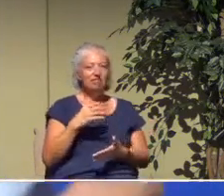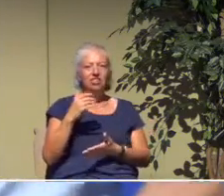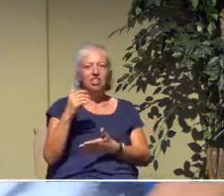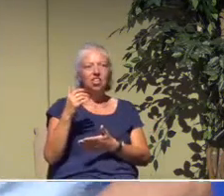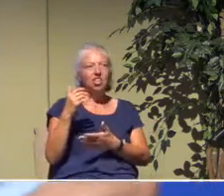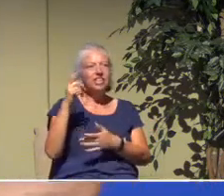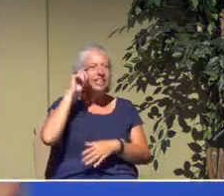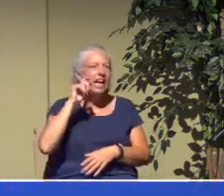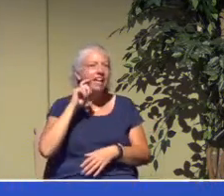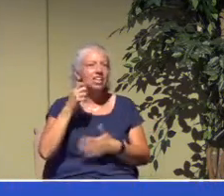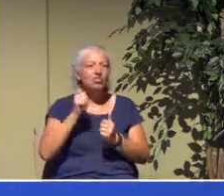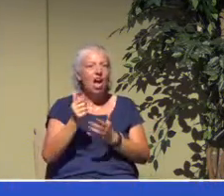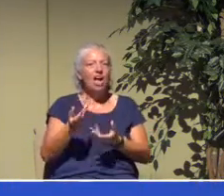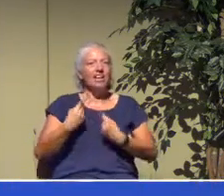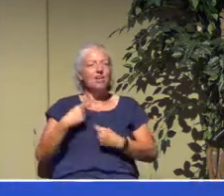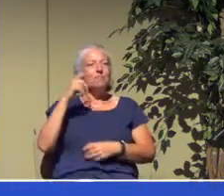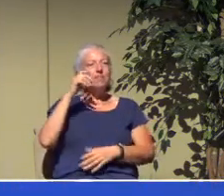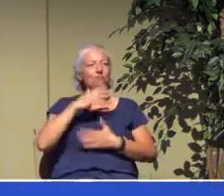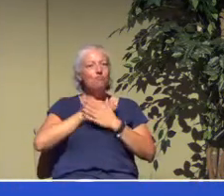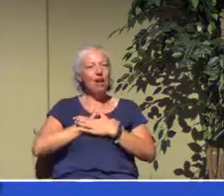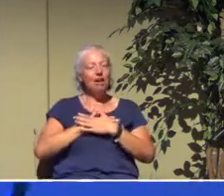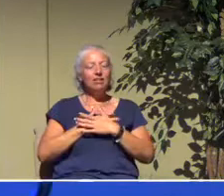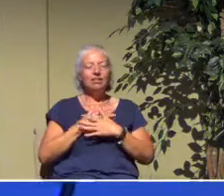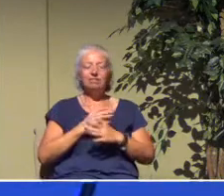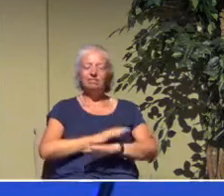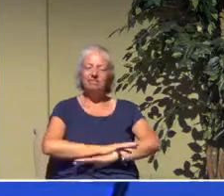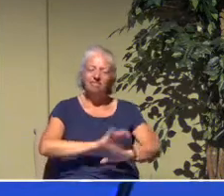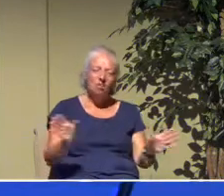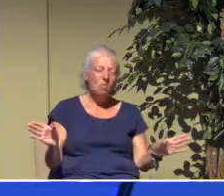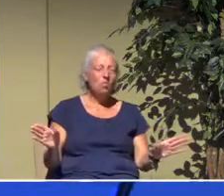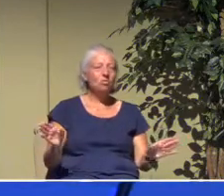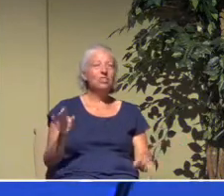And Jesus says, come to me,